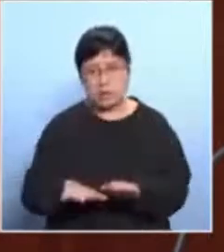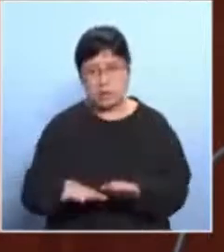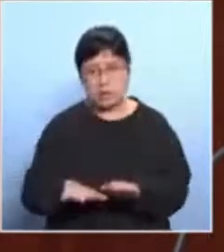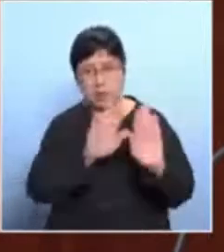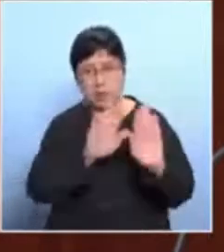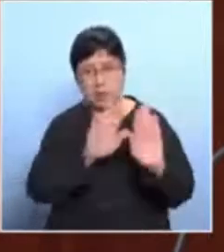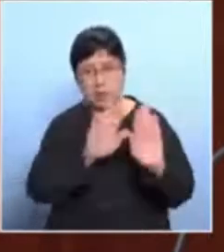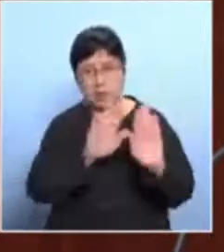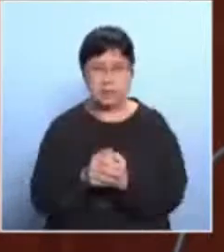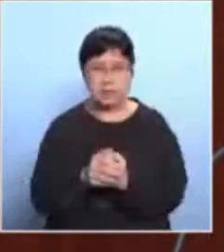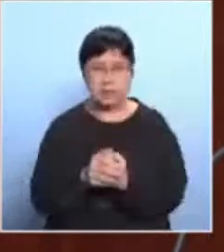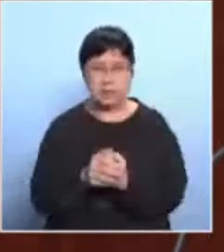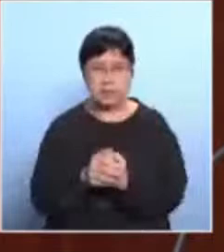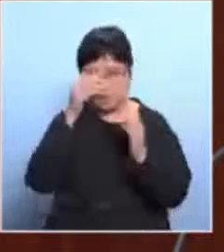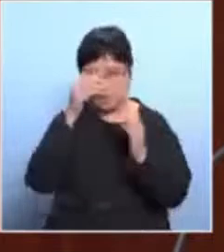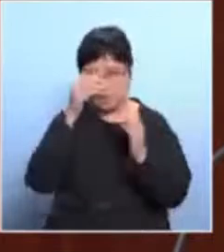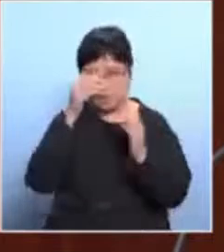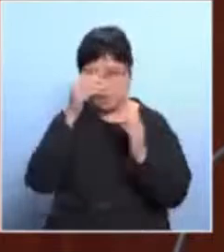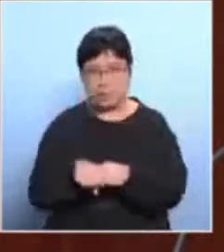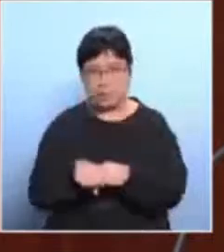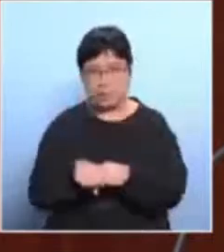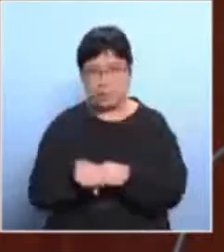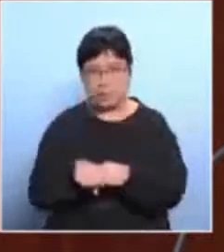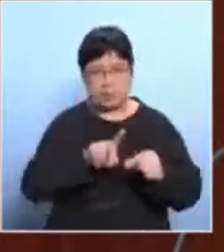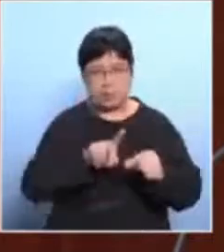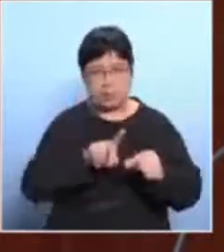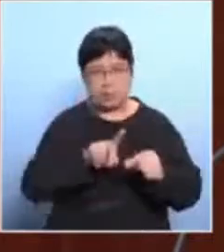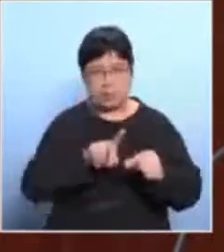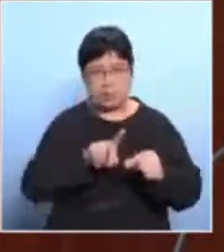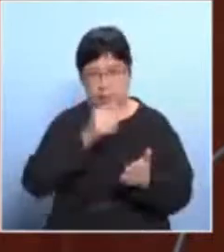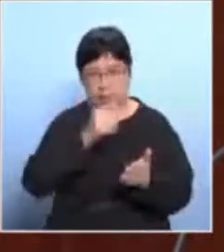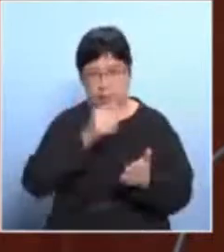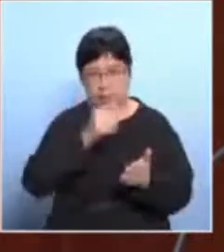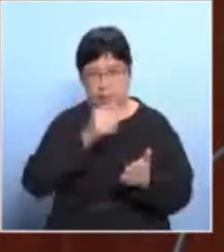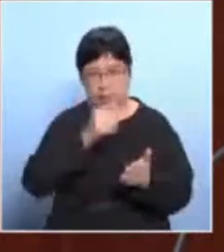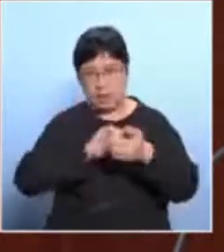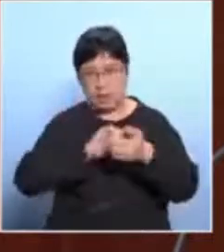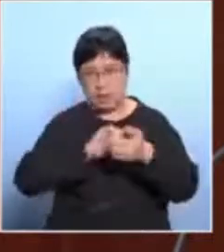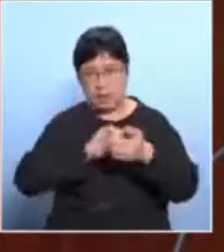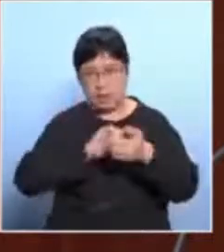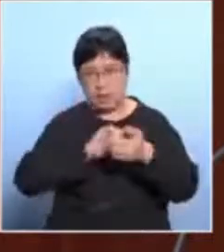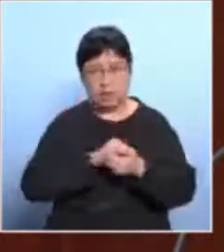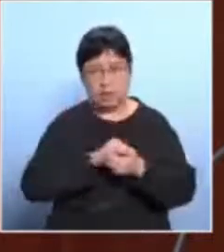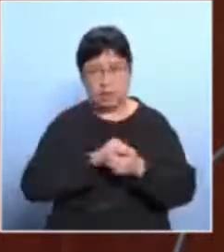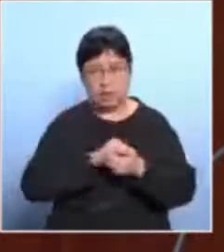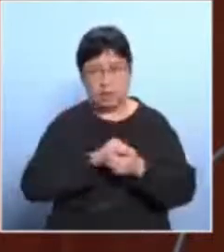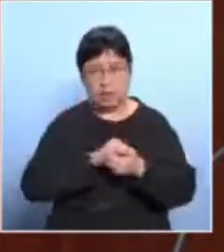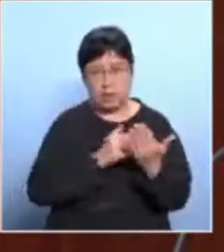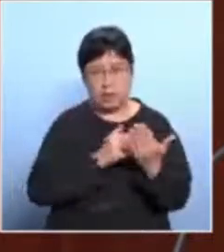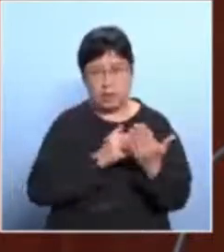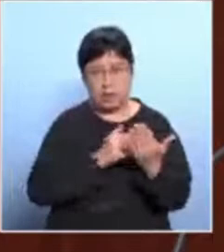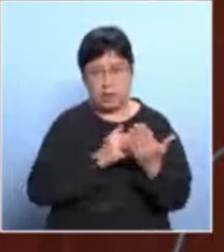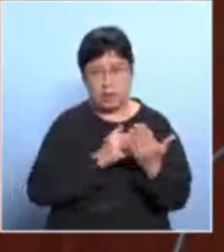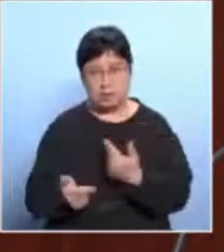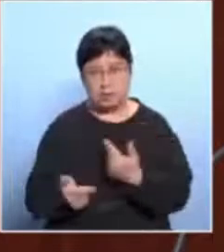establish a cooperation mechanism with another CMH in the mainland to support its continuing